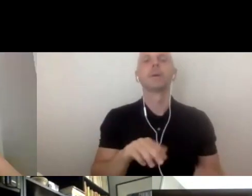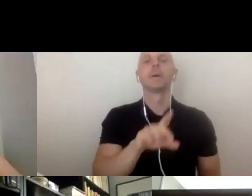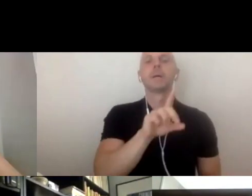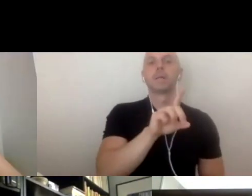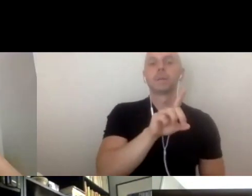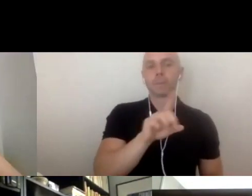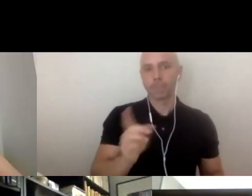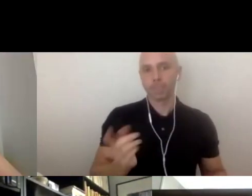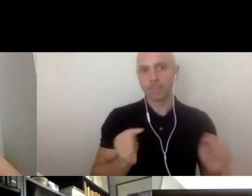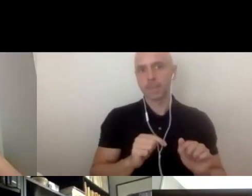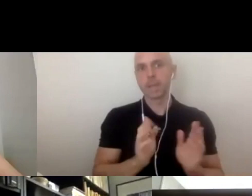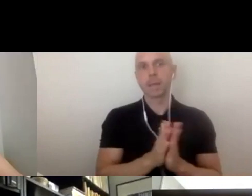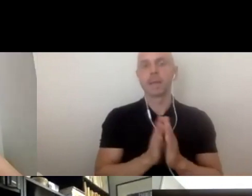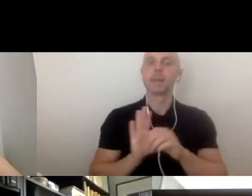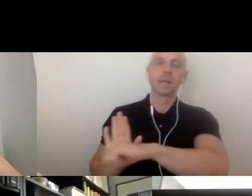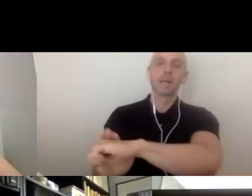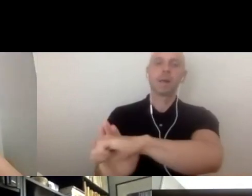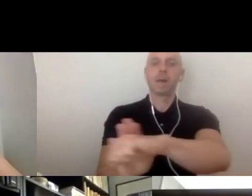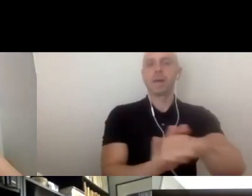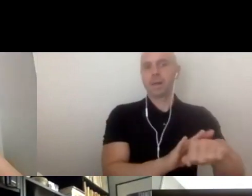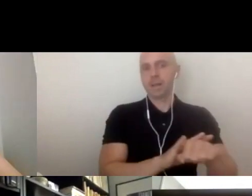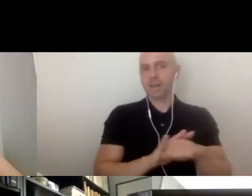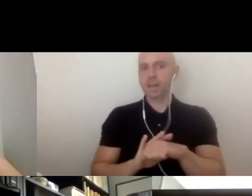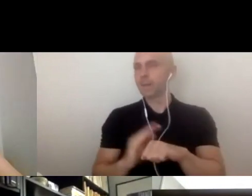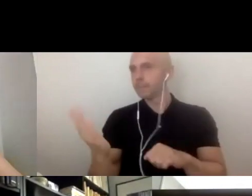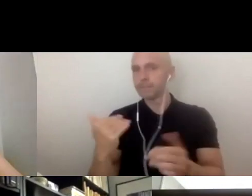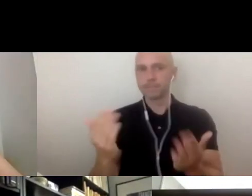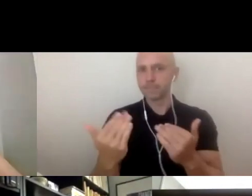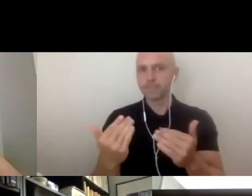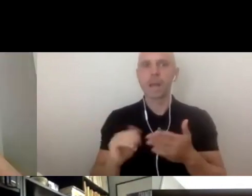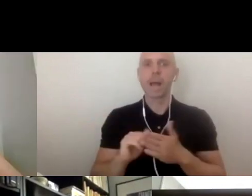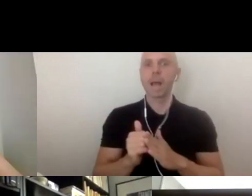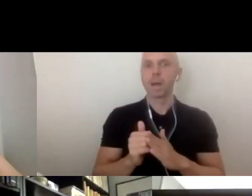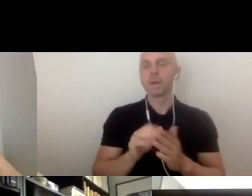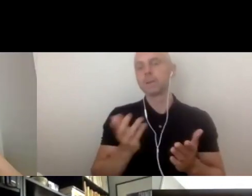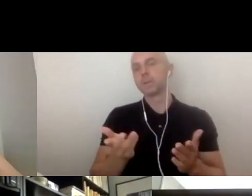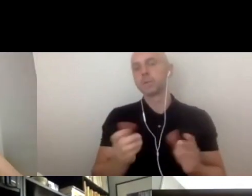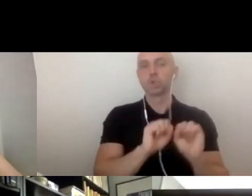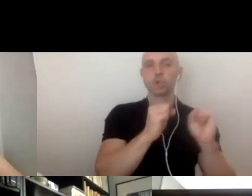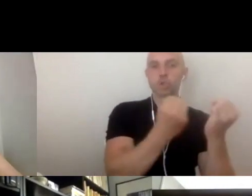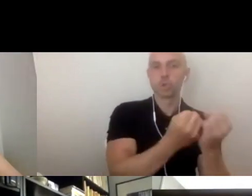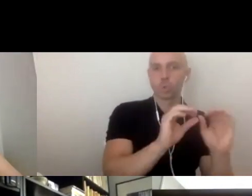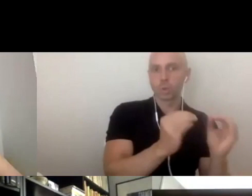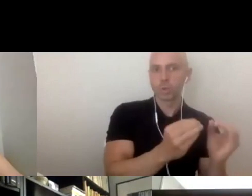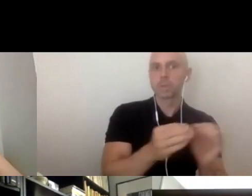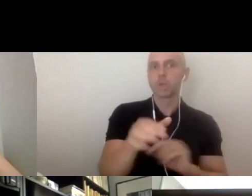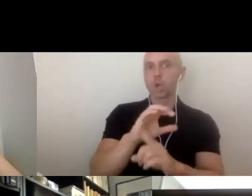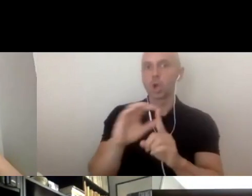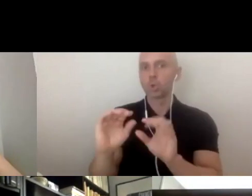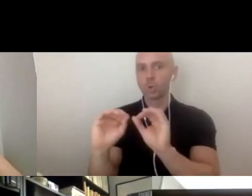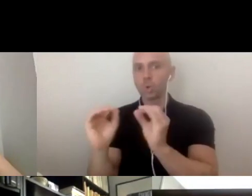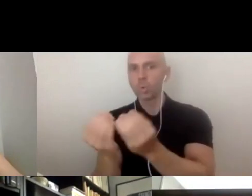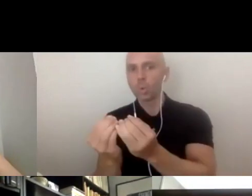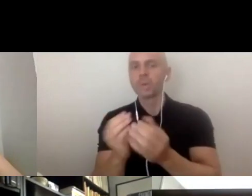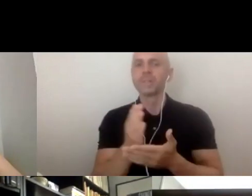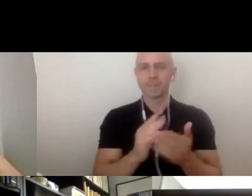has been consulting with many, many different social, cultural, and economic sectors. And I'm sure many of you have been invited to some of